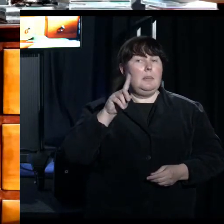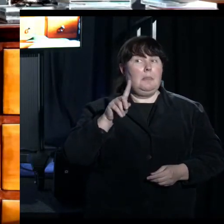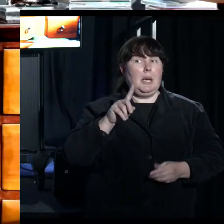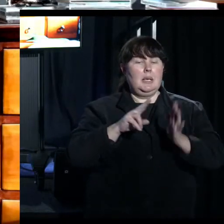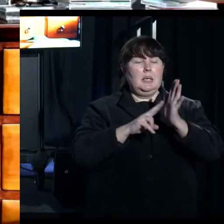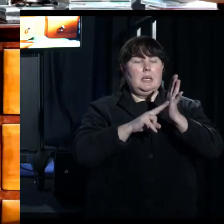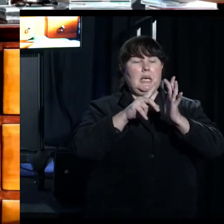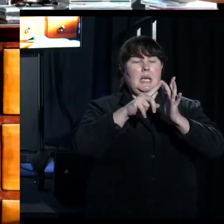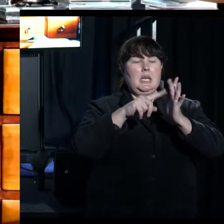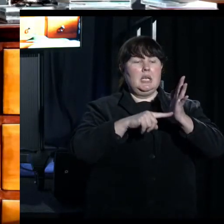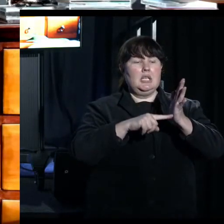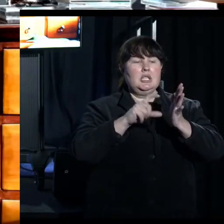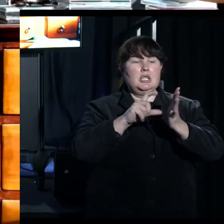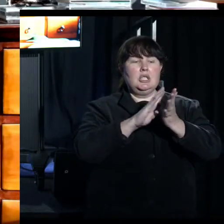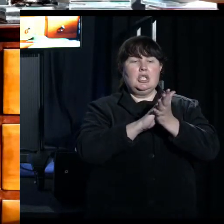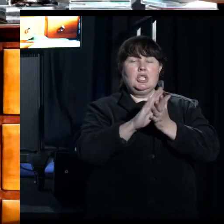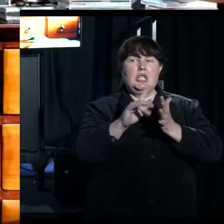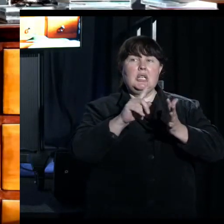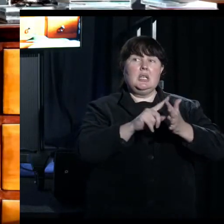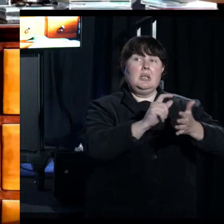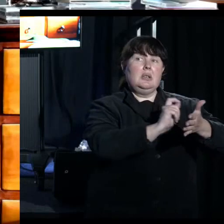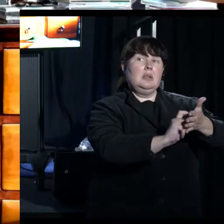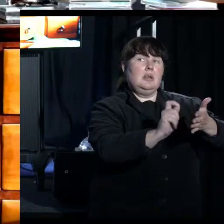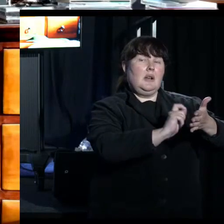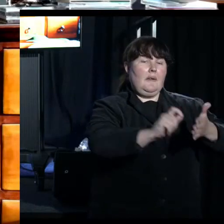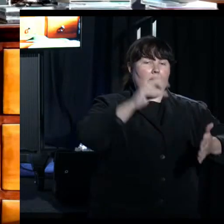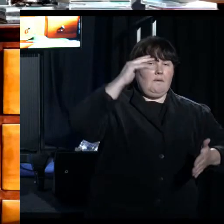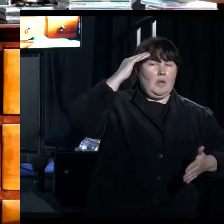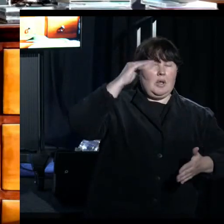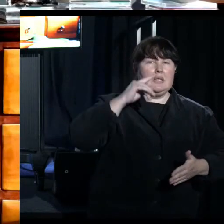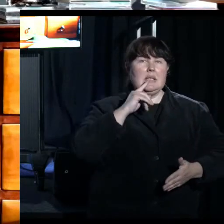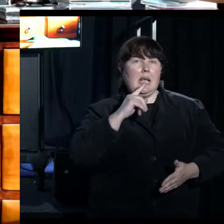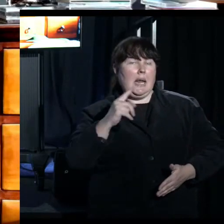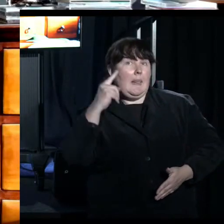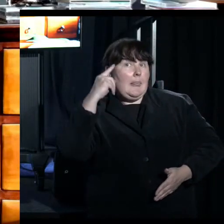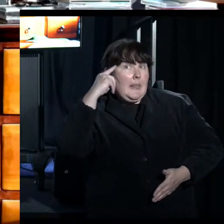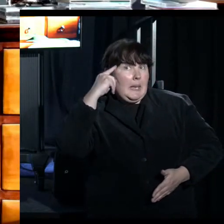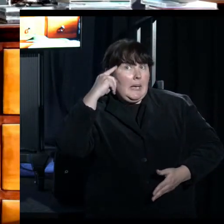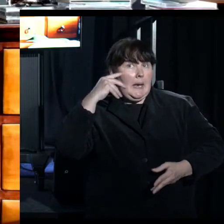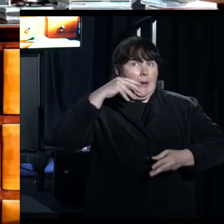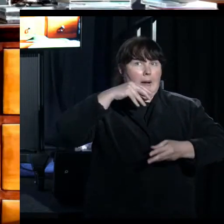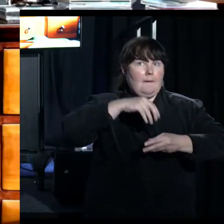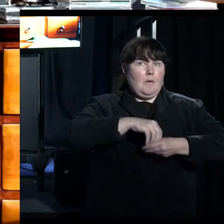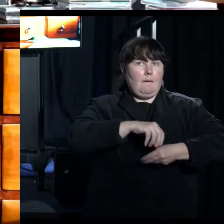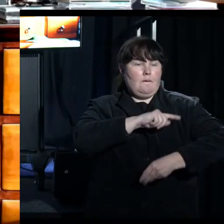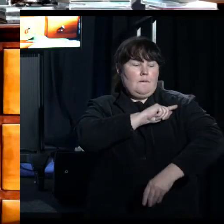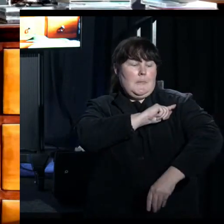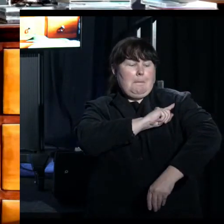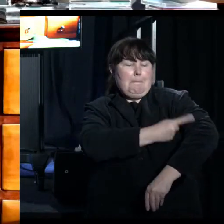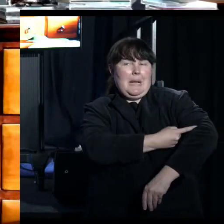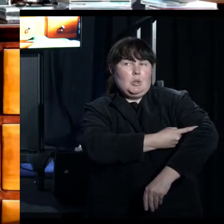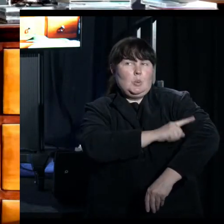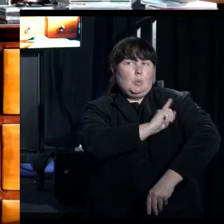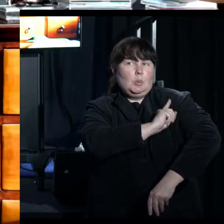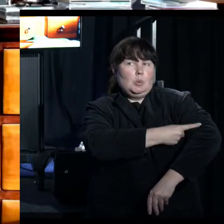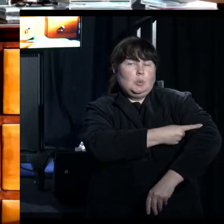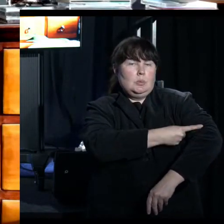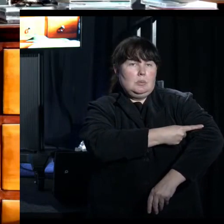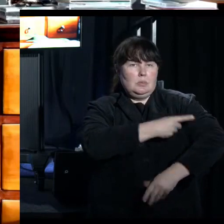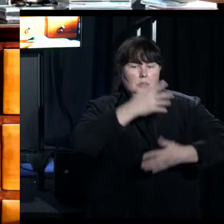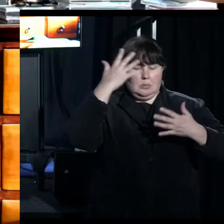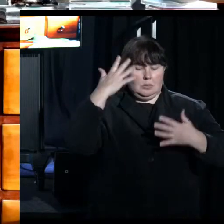of material bombarding me, to somehow crush it into a small ball of